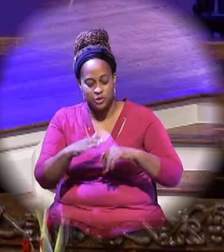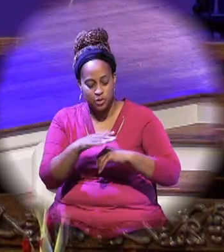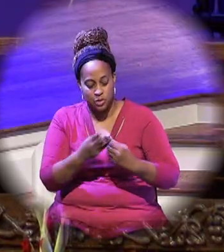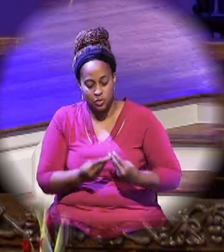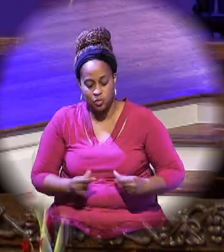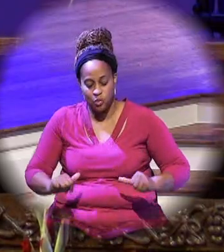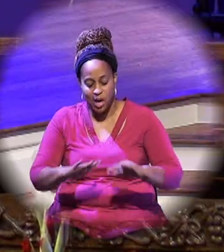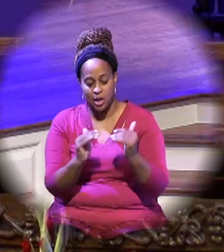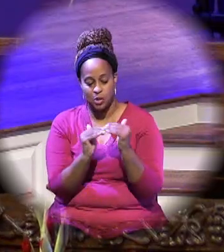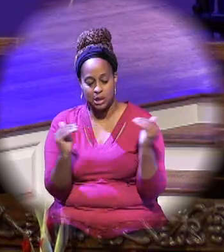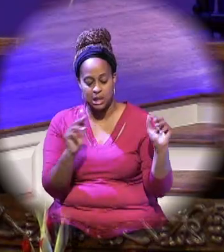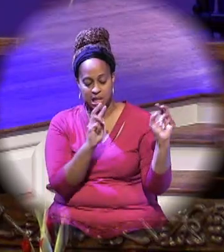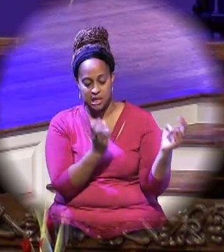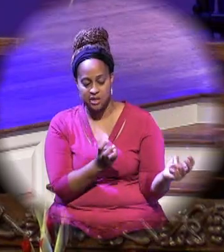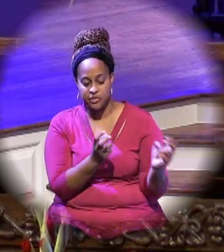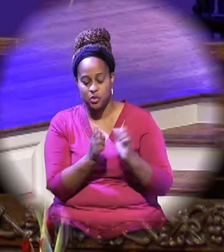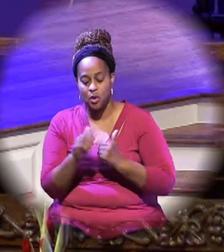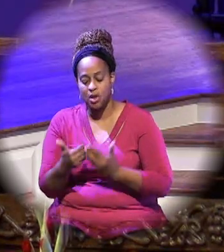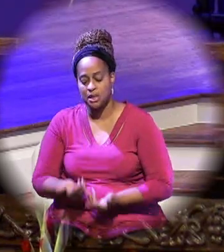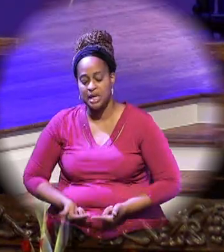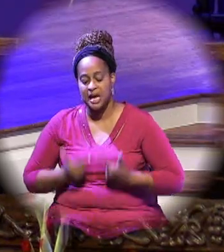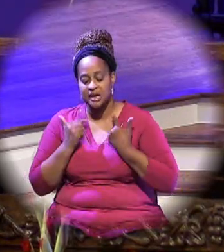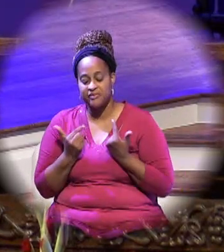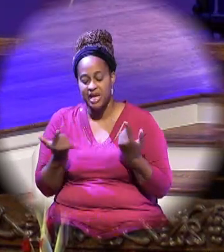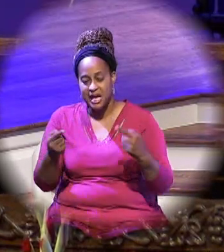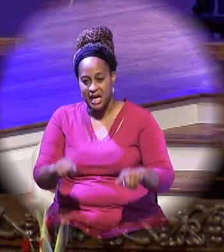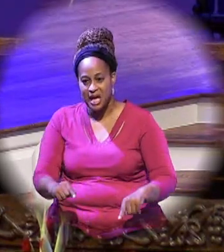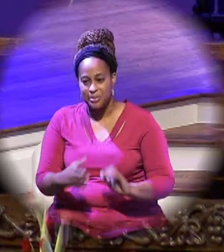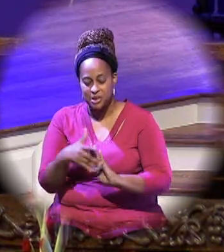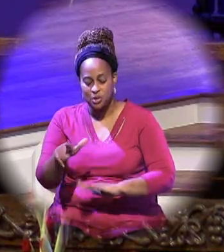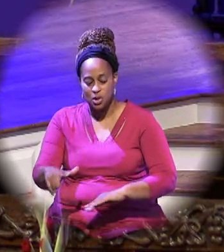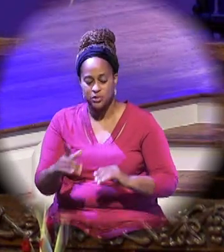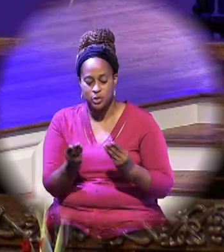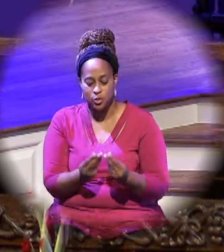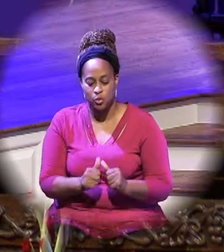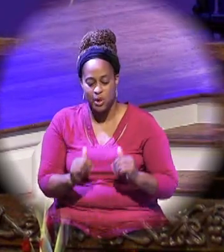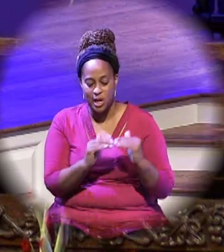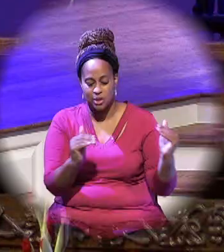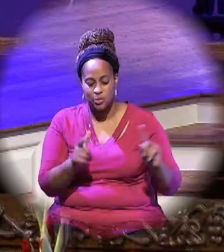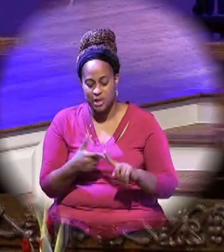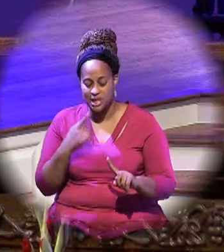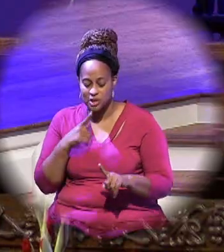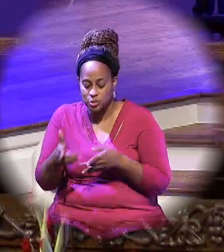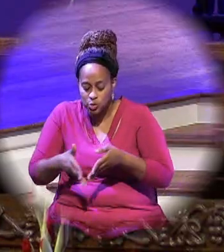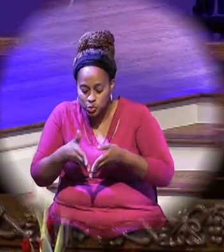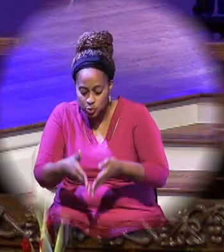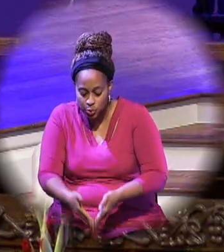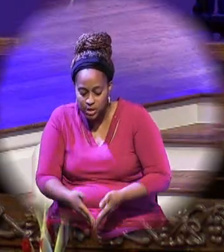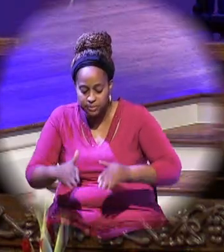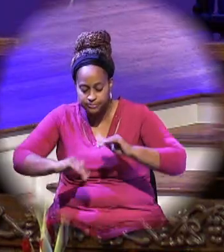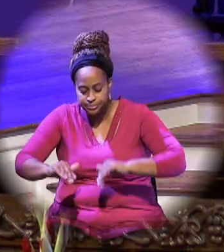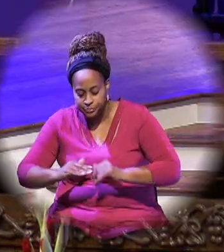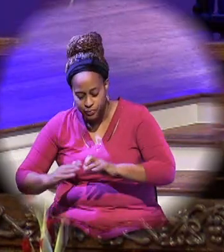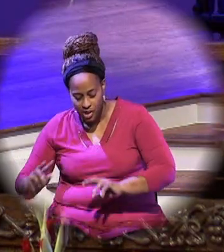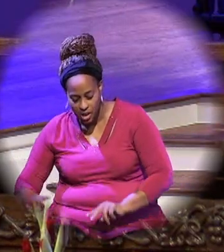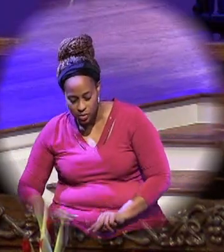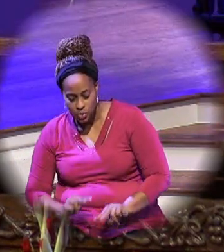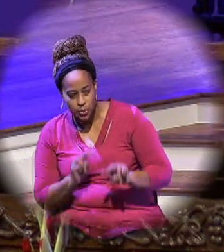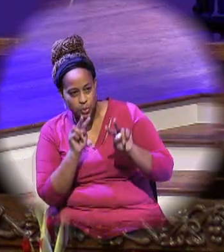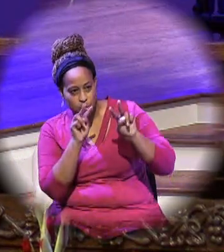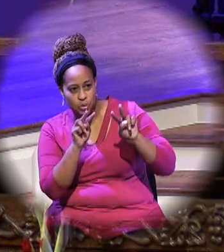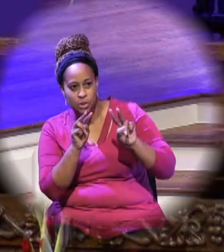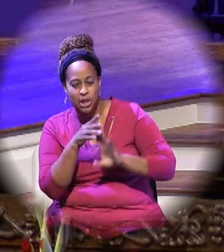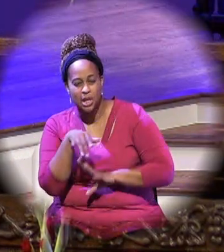where we think all of life happens, right here on the ground. But when you swim down and look back up, you